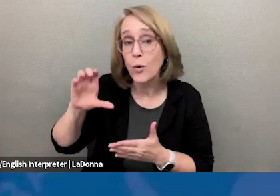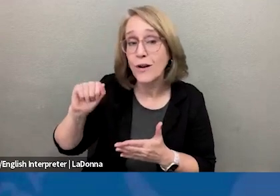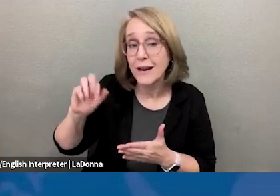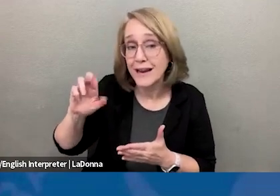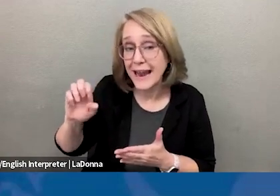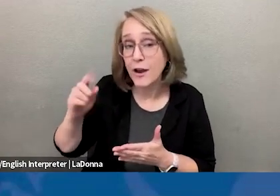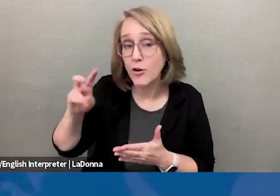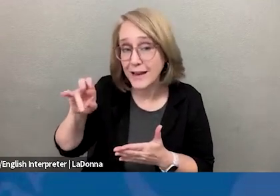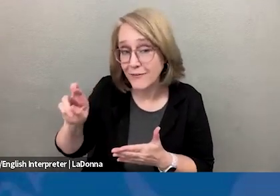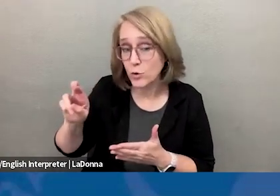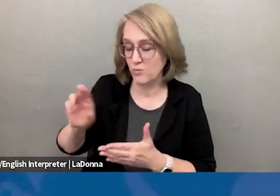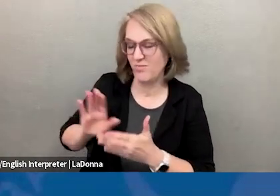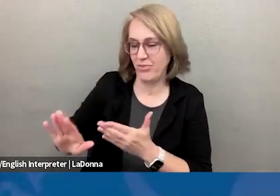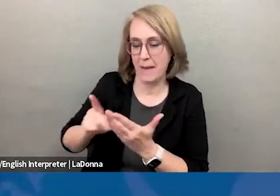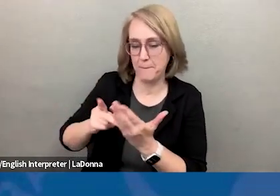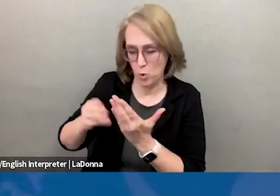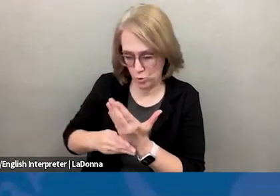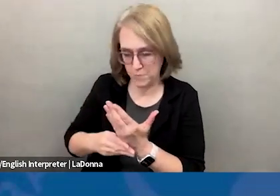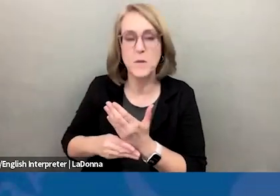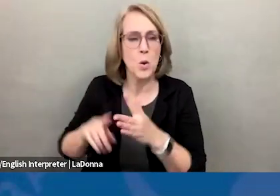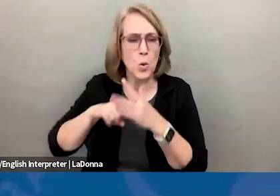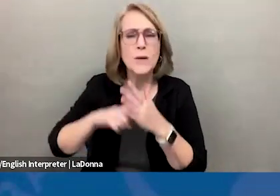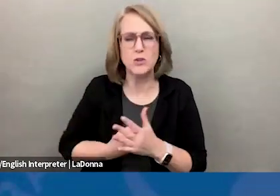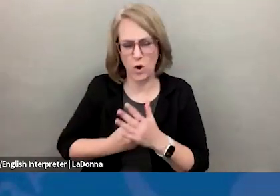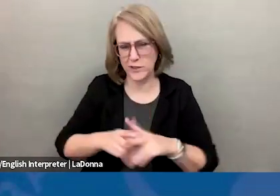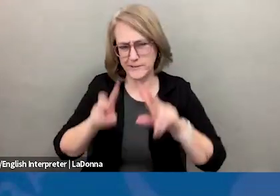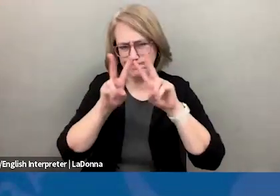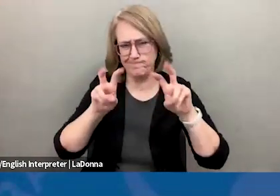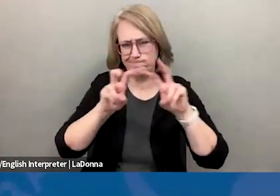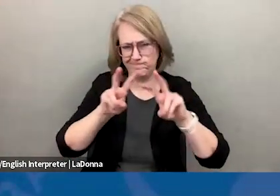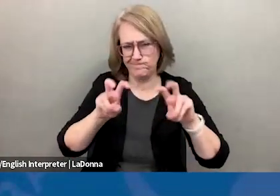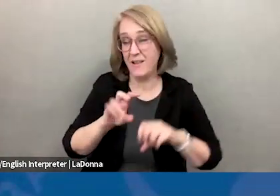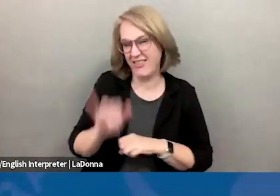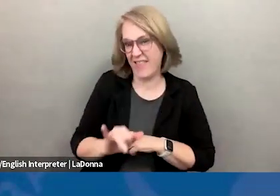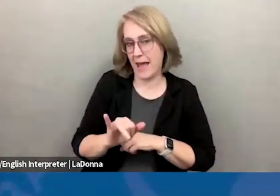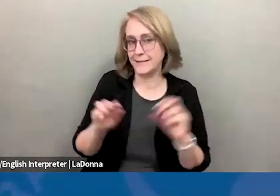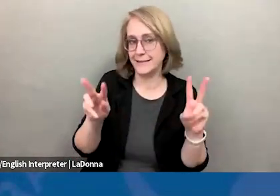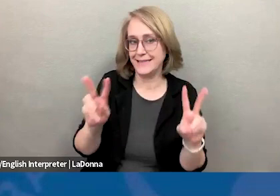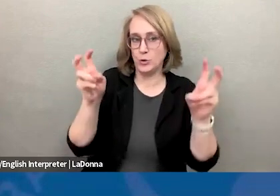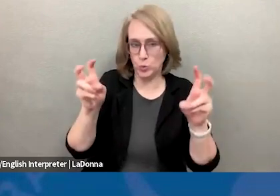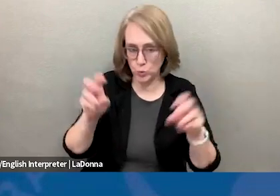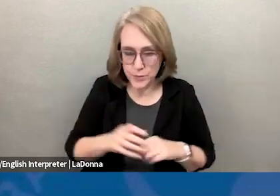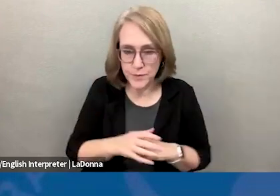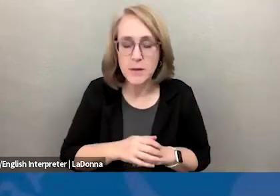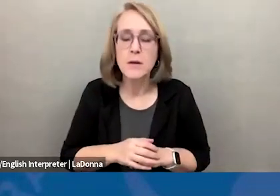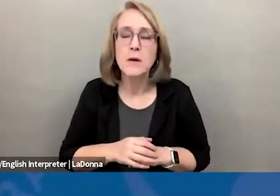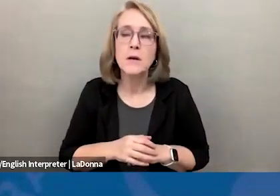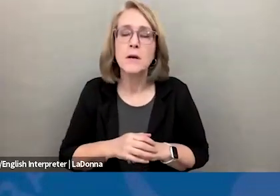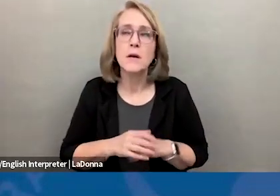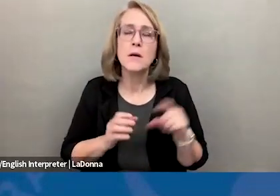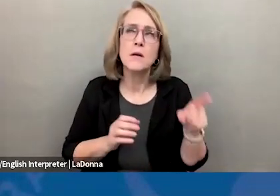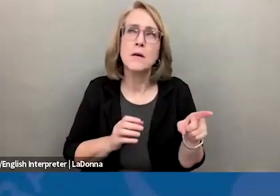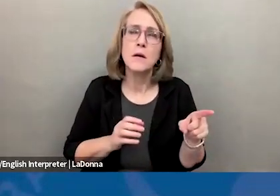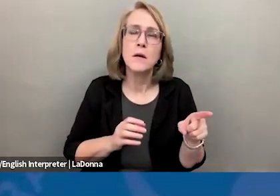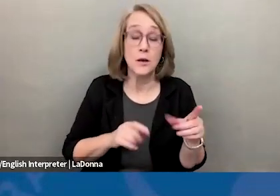we attempted to begin to get at a question adjacent to that, and that was, did the Older Americans